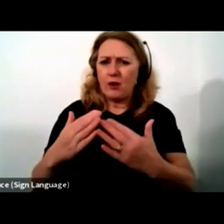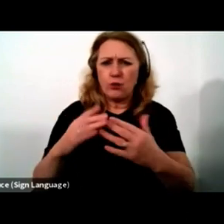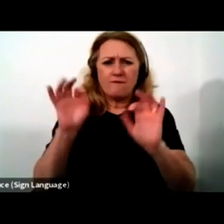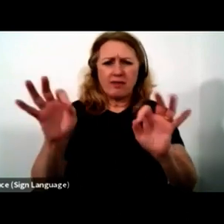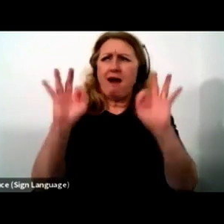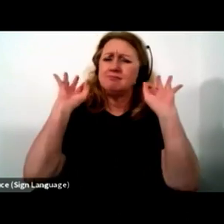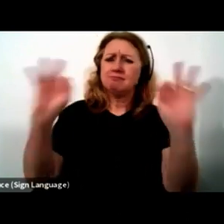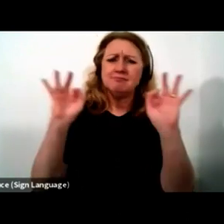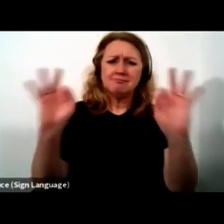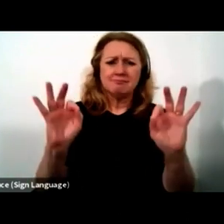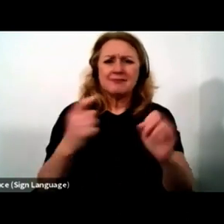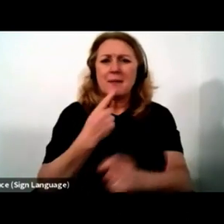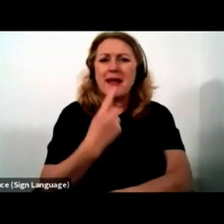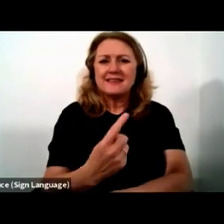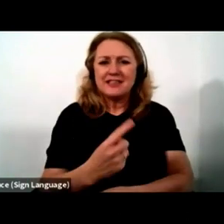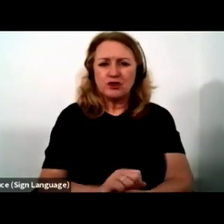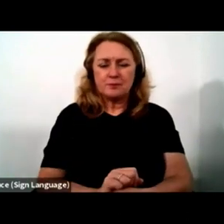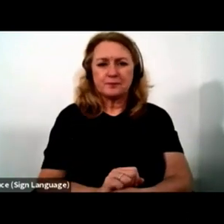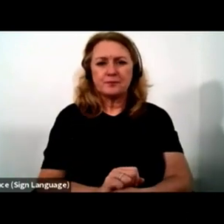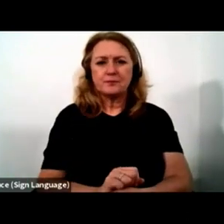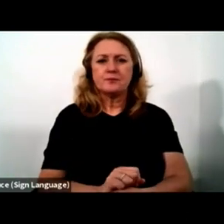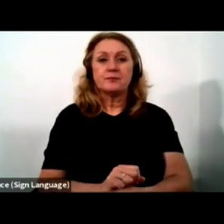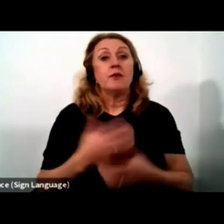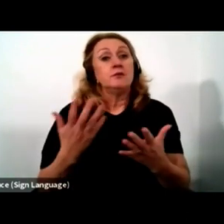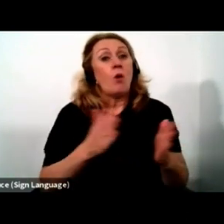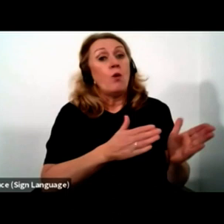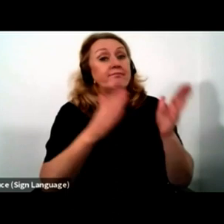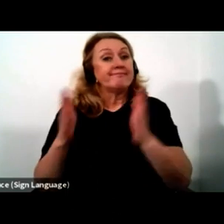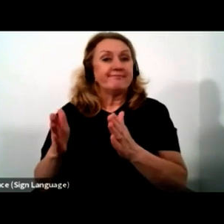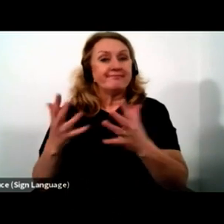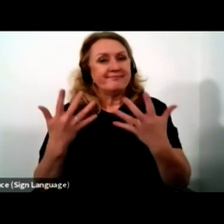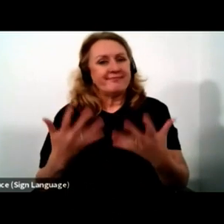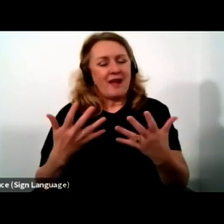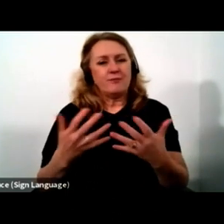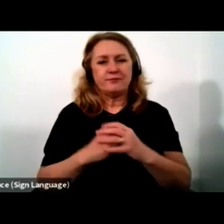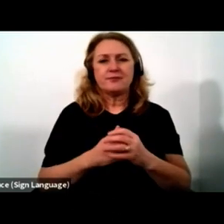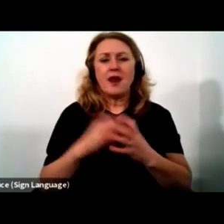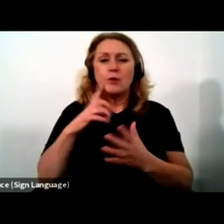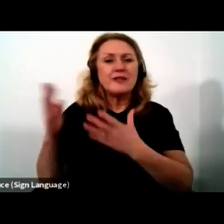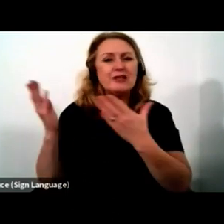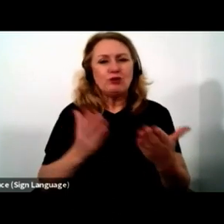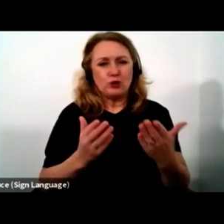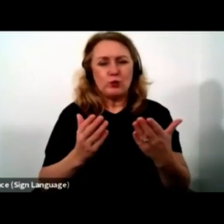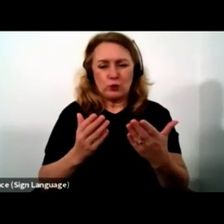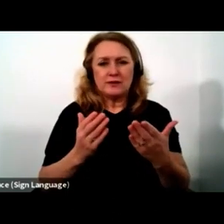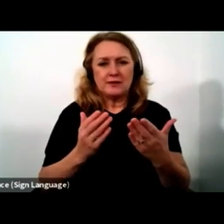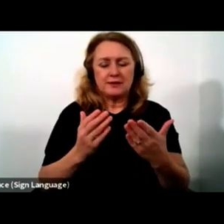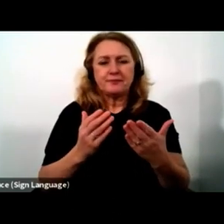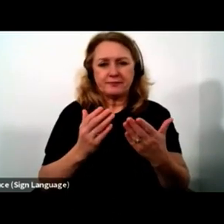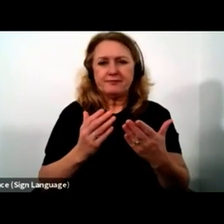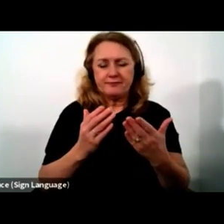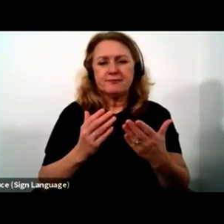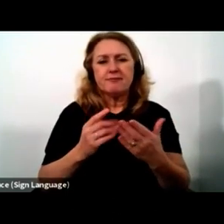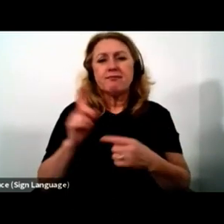absolutely amazing message. We move on with the program. Let me introduce and contradict myself